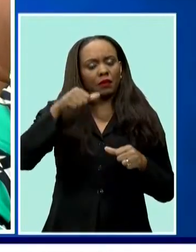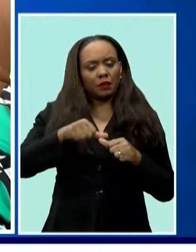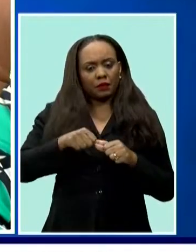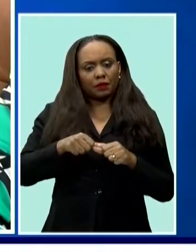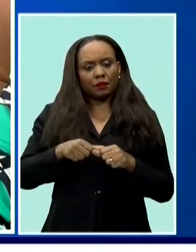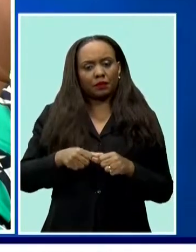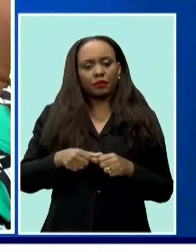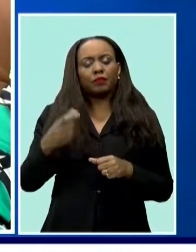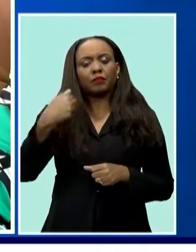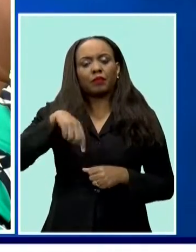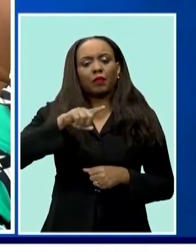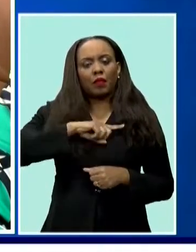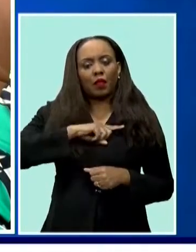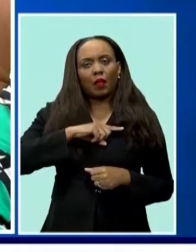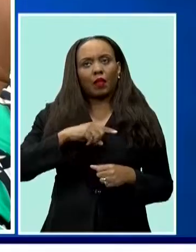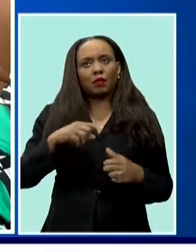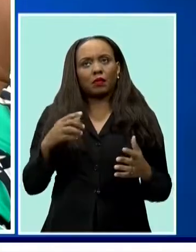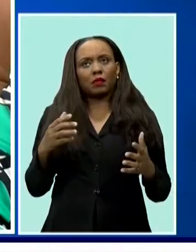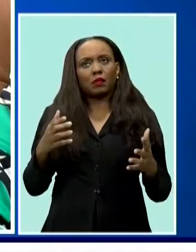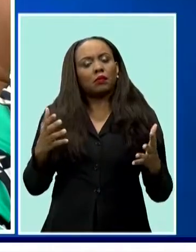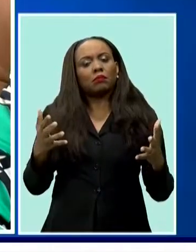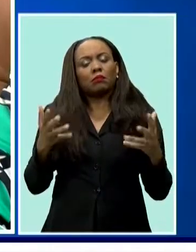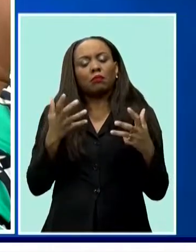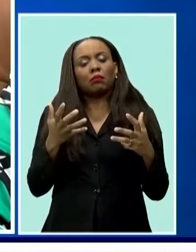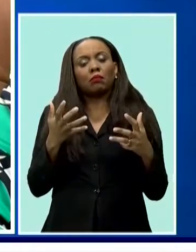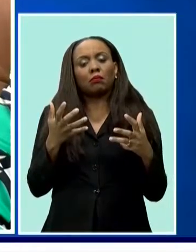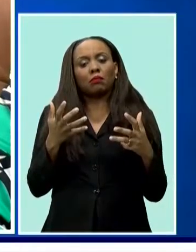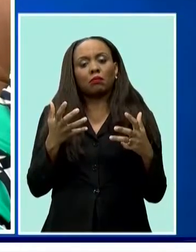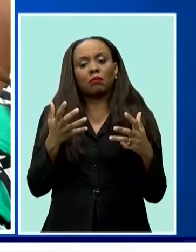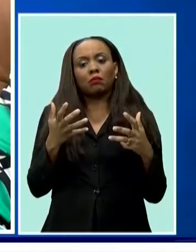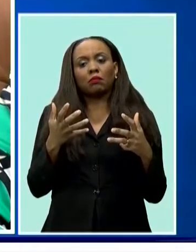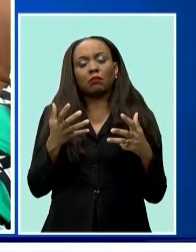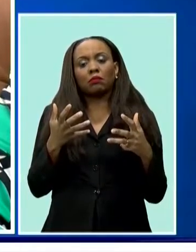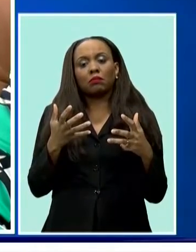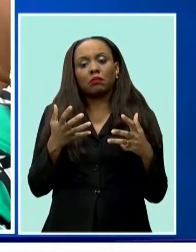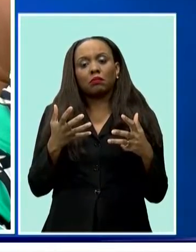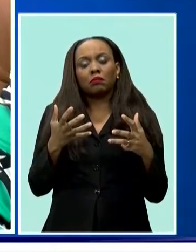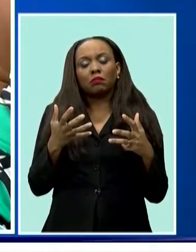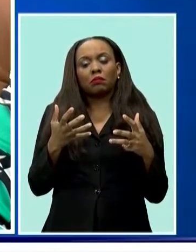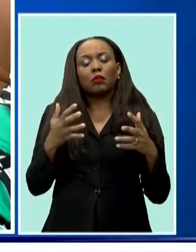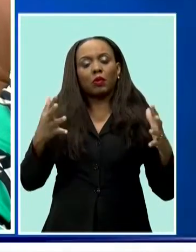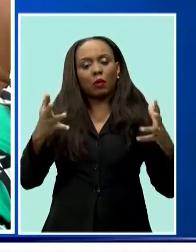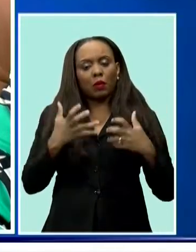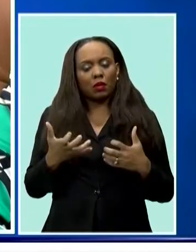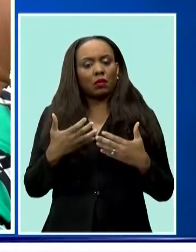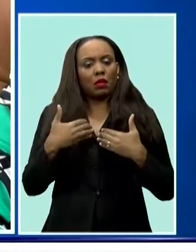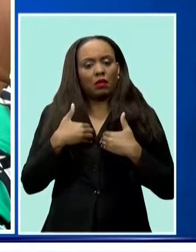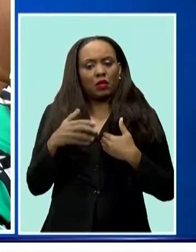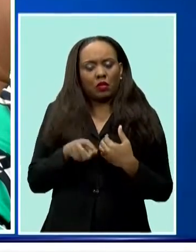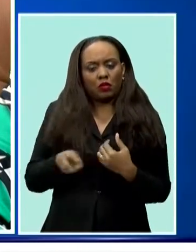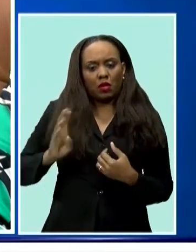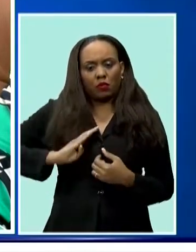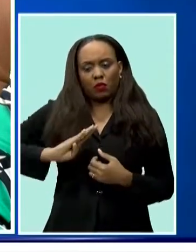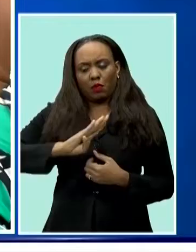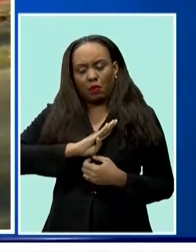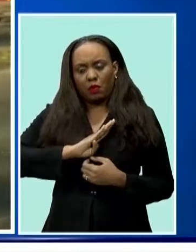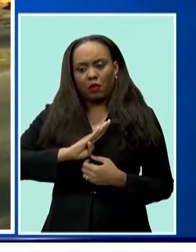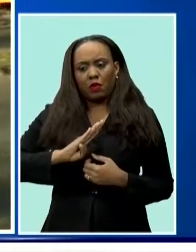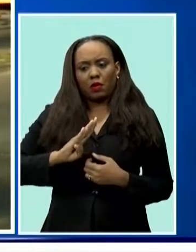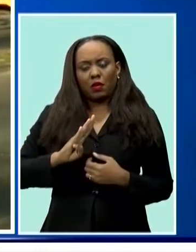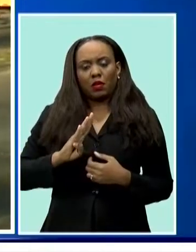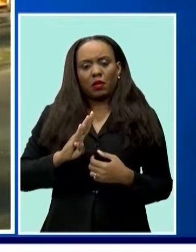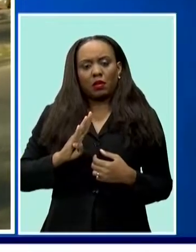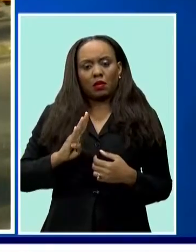of amplifying the transport board's provision of vehicles, and that the transport board more and more will be a